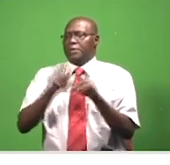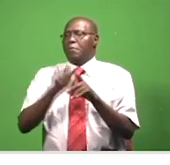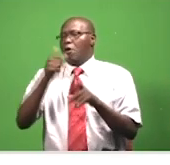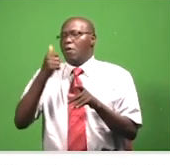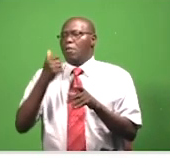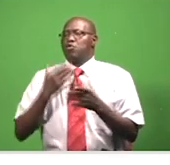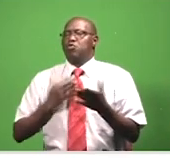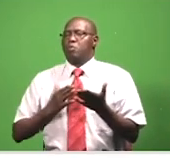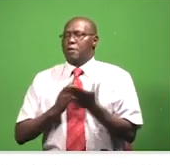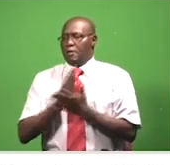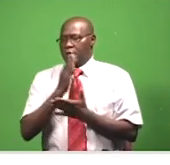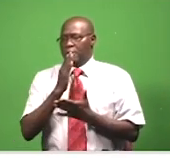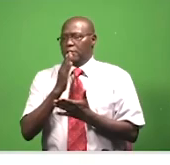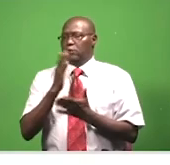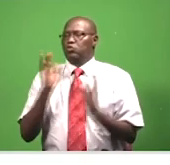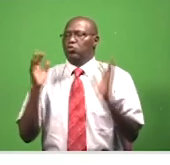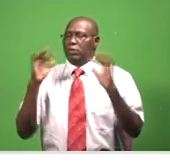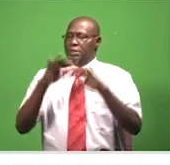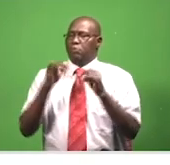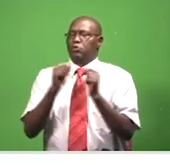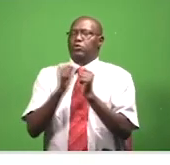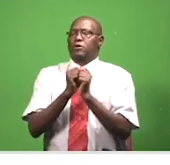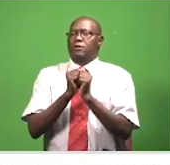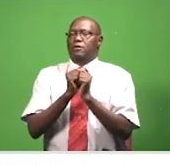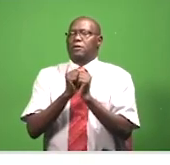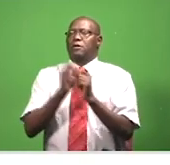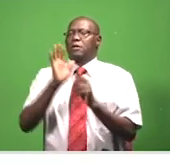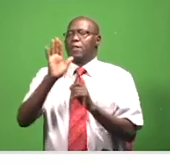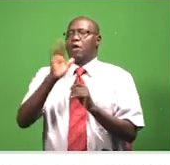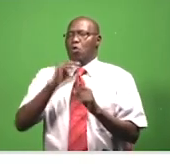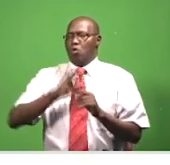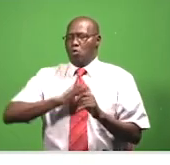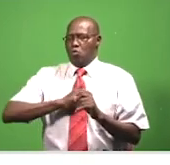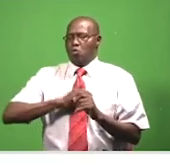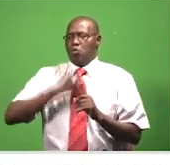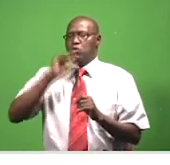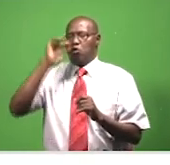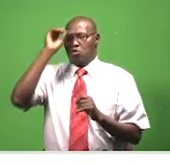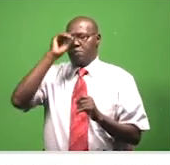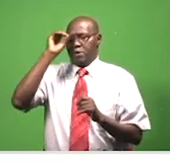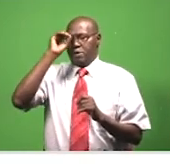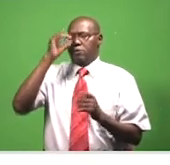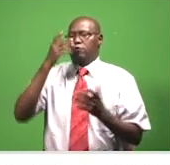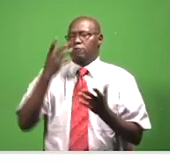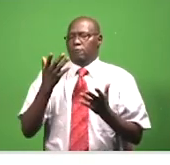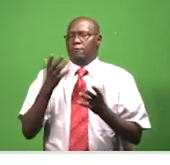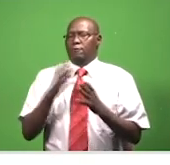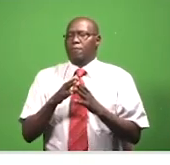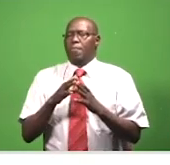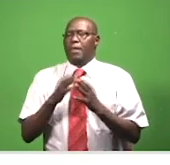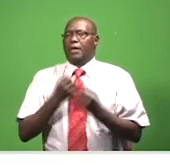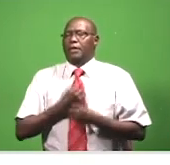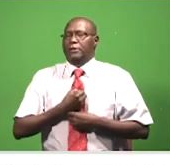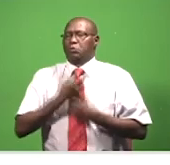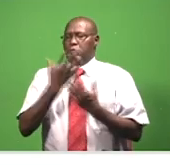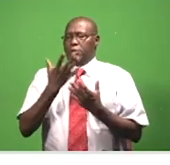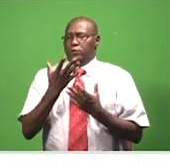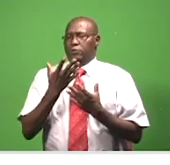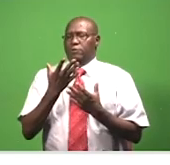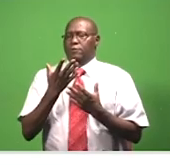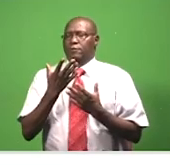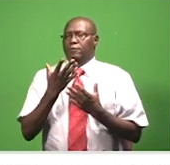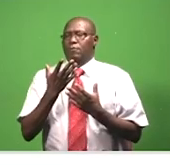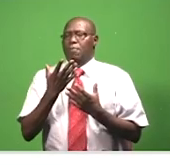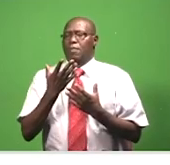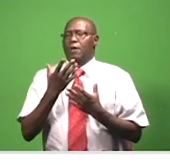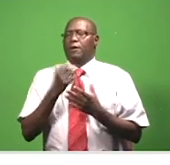to assembly together, to have their own opinion and expression. All these are